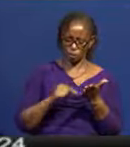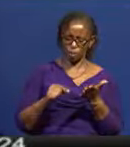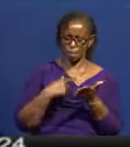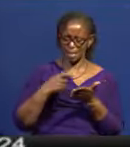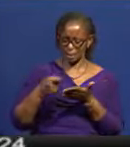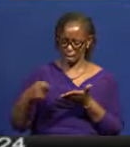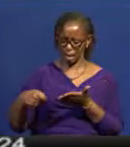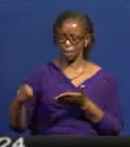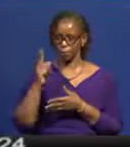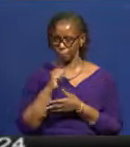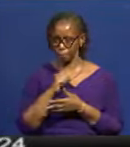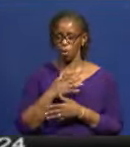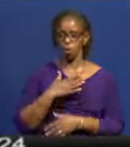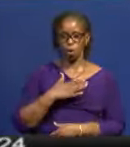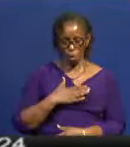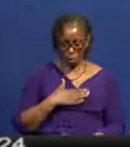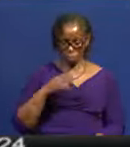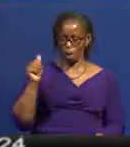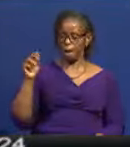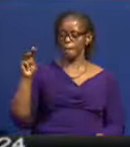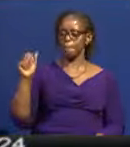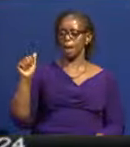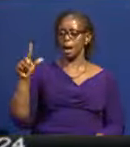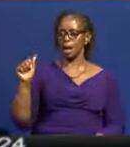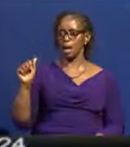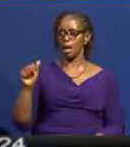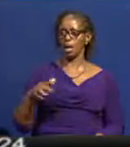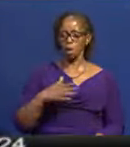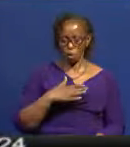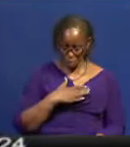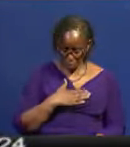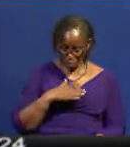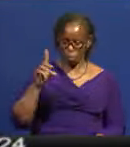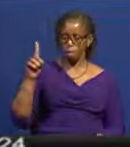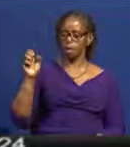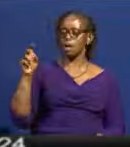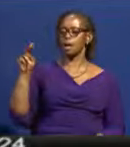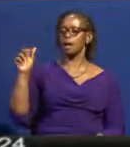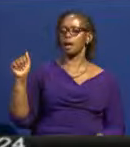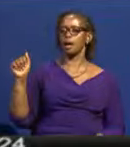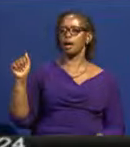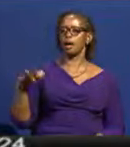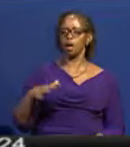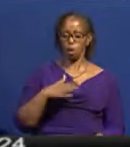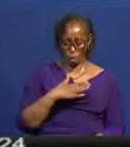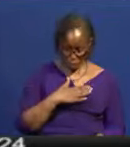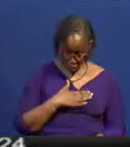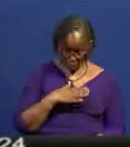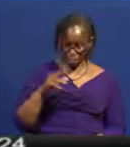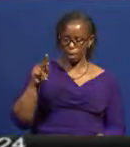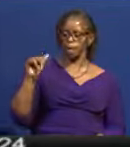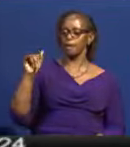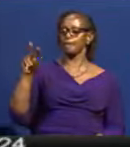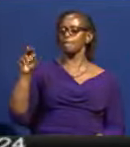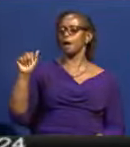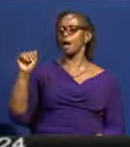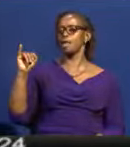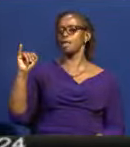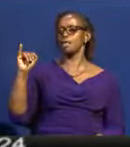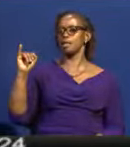Honorable Titus Amala, Joseph Dena, Honorable Kivai Kagesi,